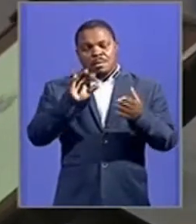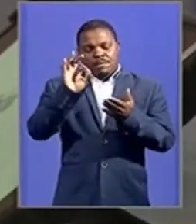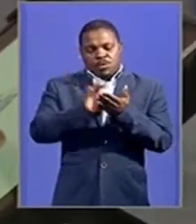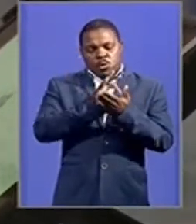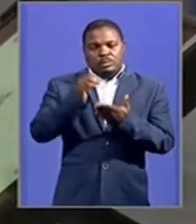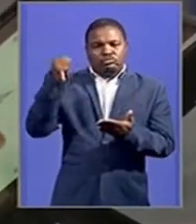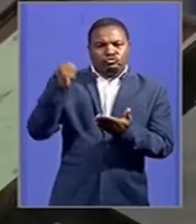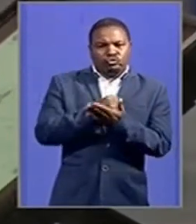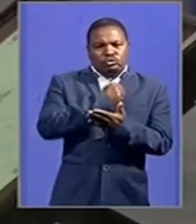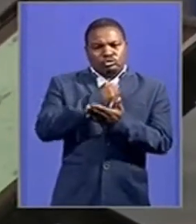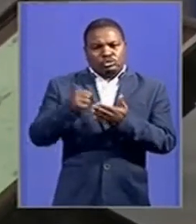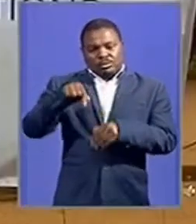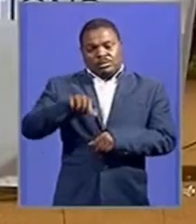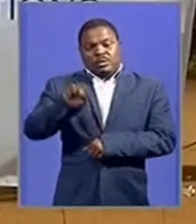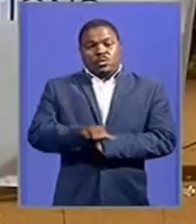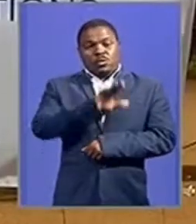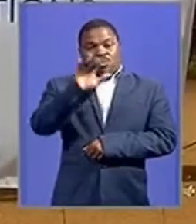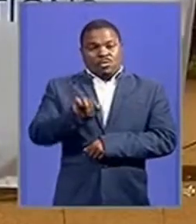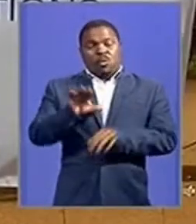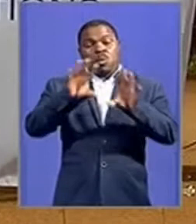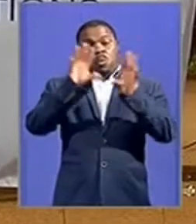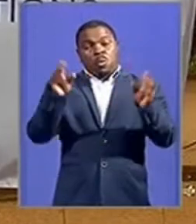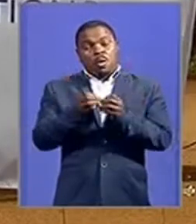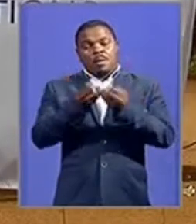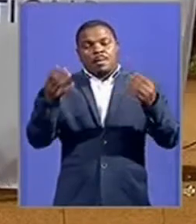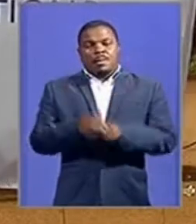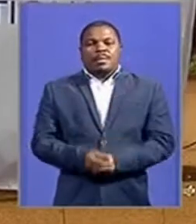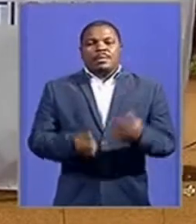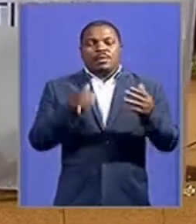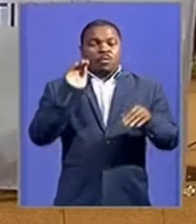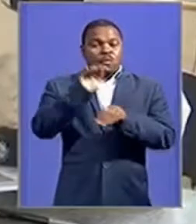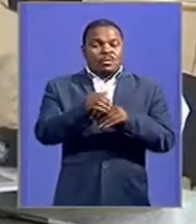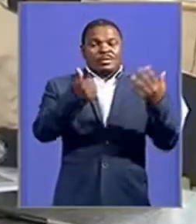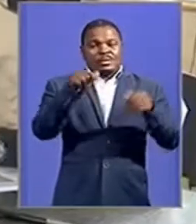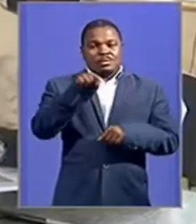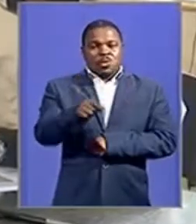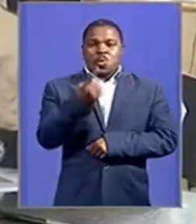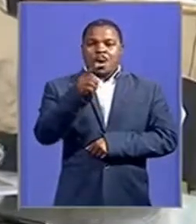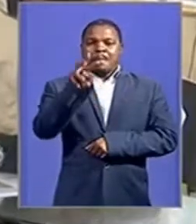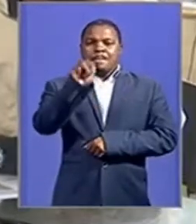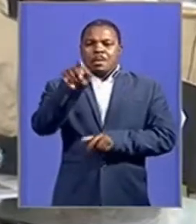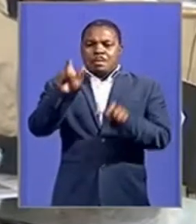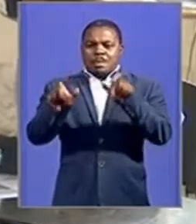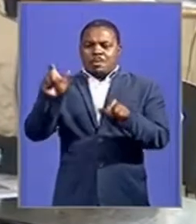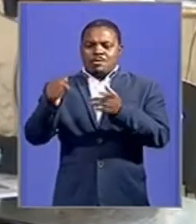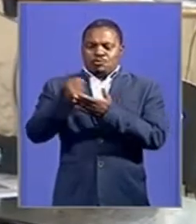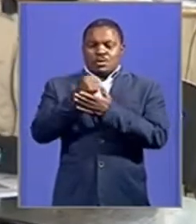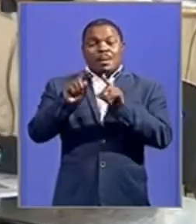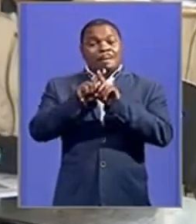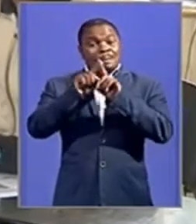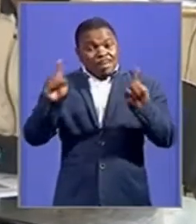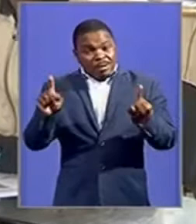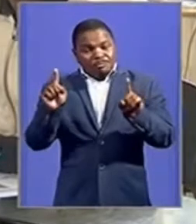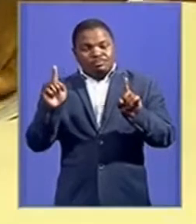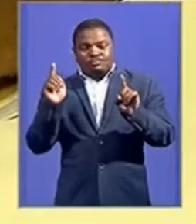ho kgetha ka hare ho naha. E ne e le baahi ba fetang milione di tsheletseng feelwane nngwe ba neng ba loketse ho kgetha, empa dipalopalo